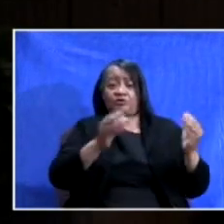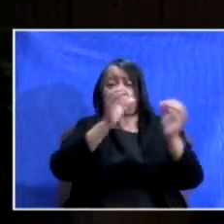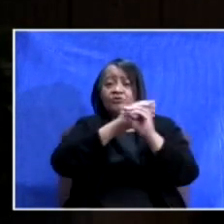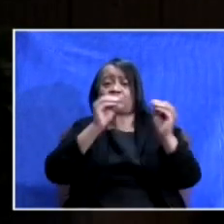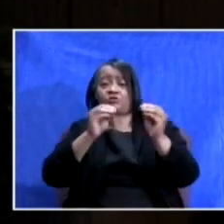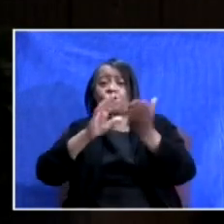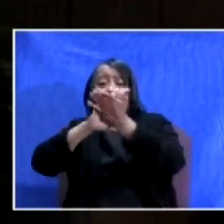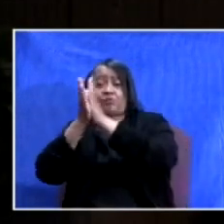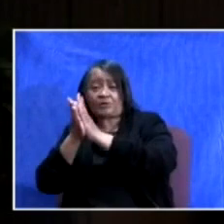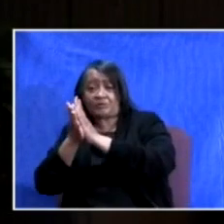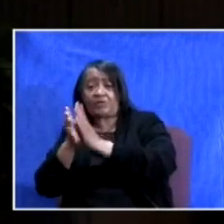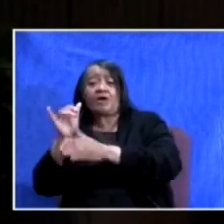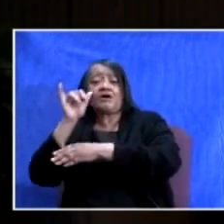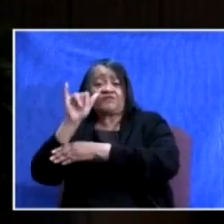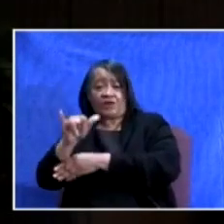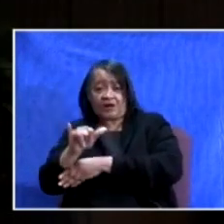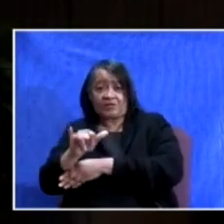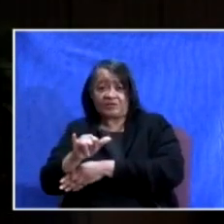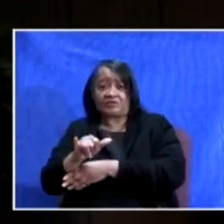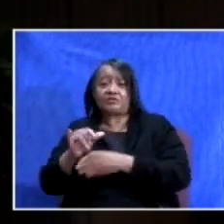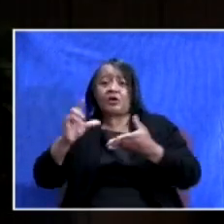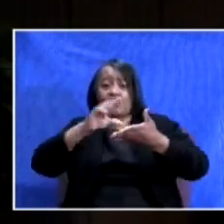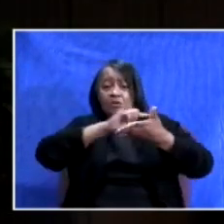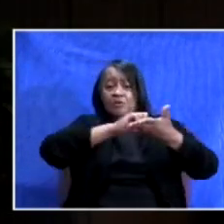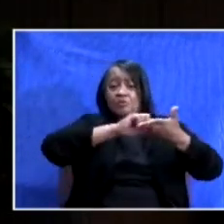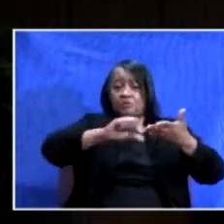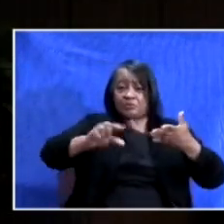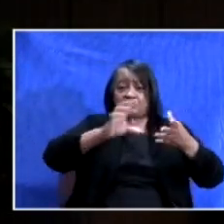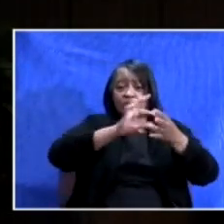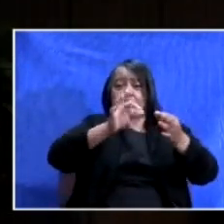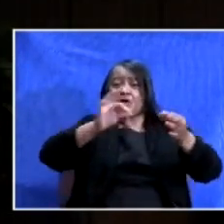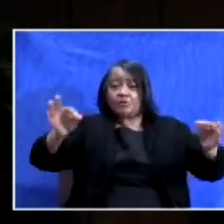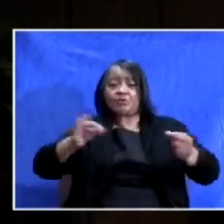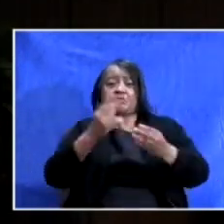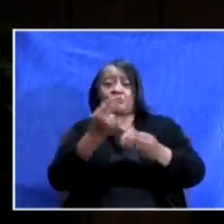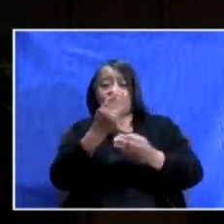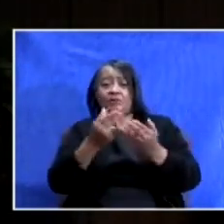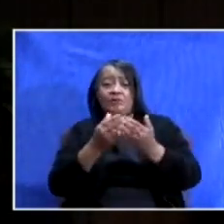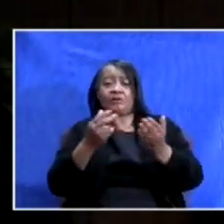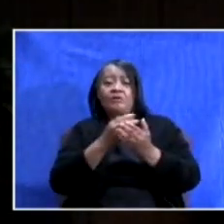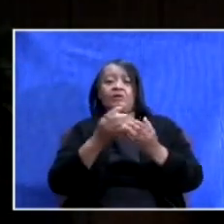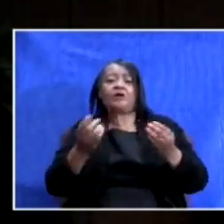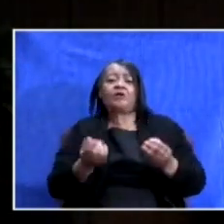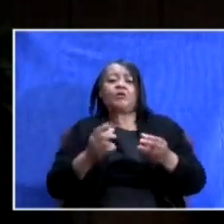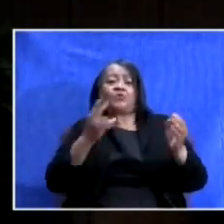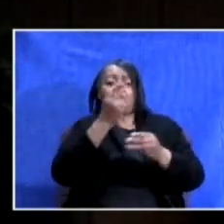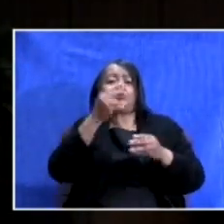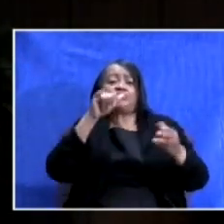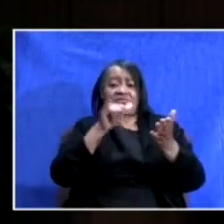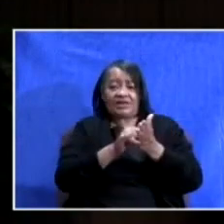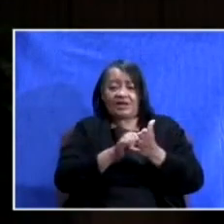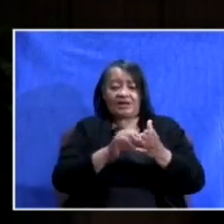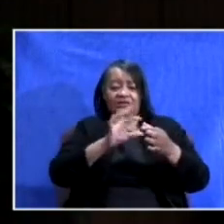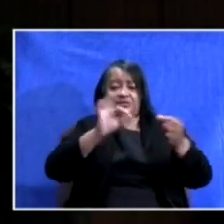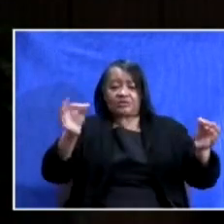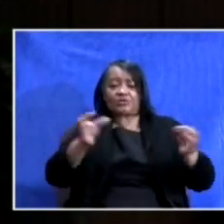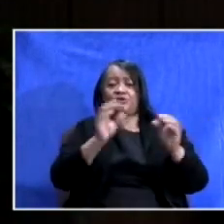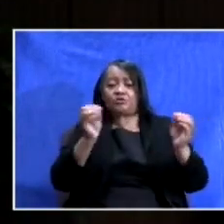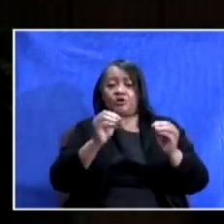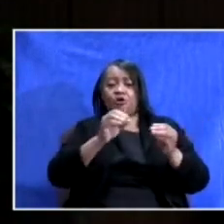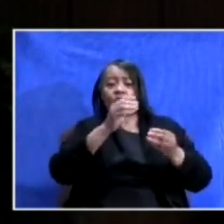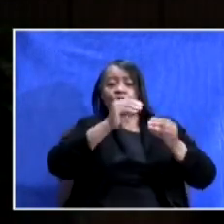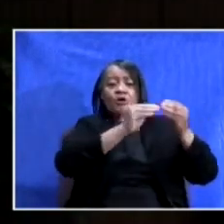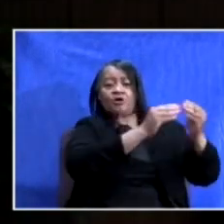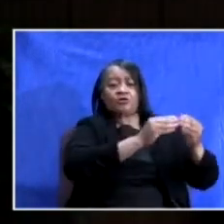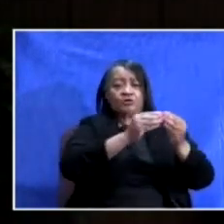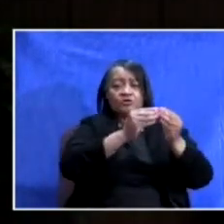And that phrase, we use it now, it's part of woke culture. No justice, no peace